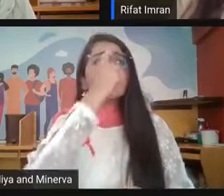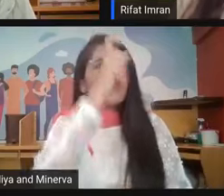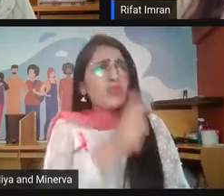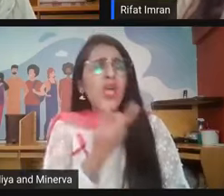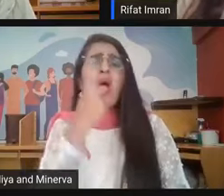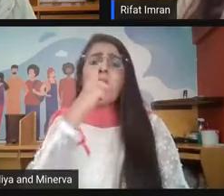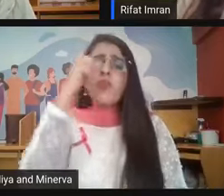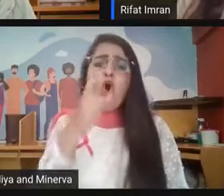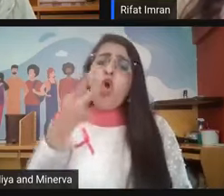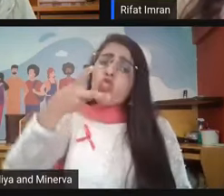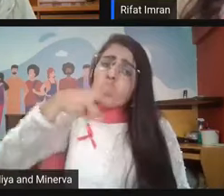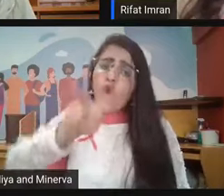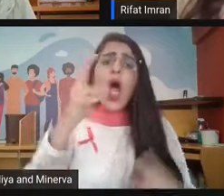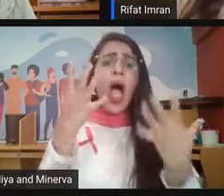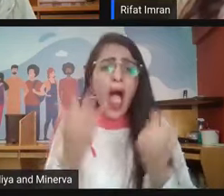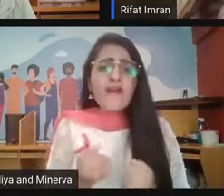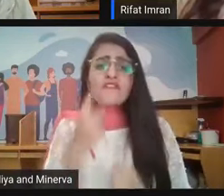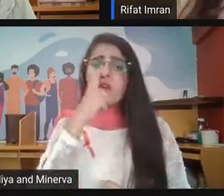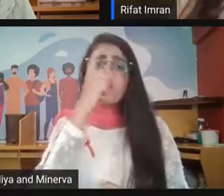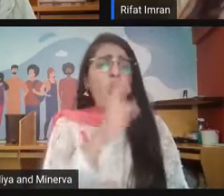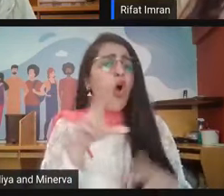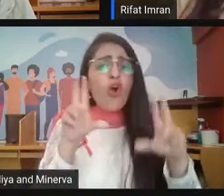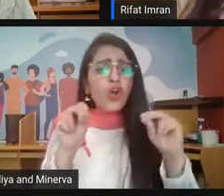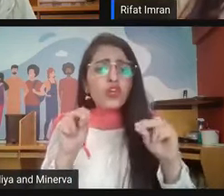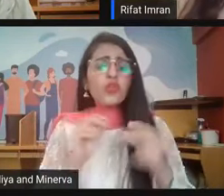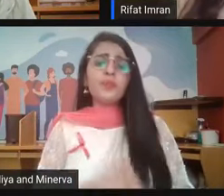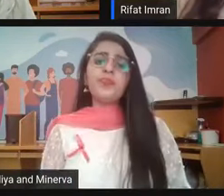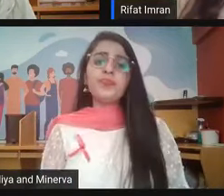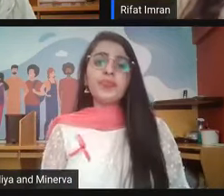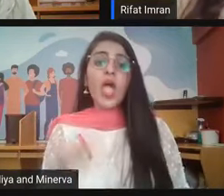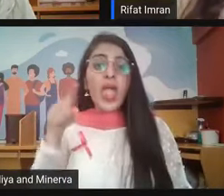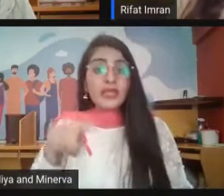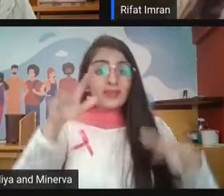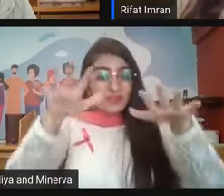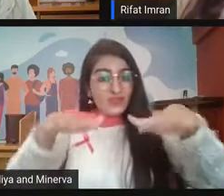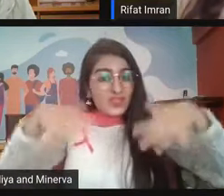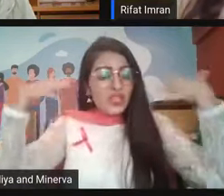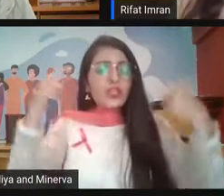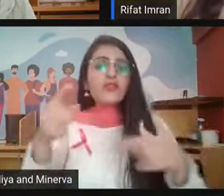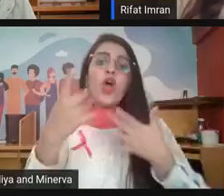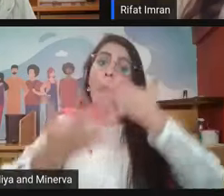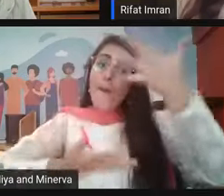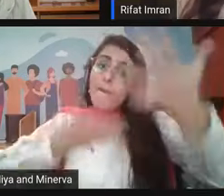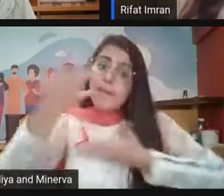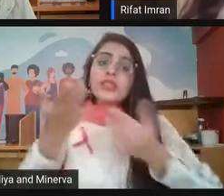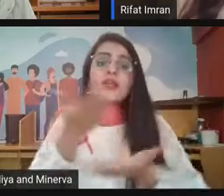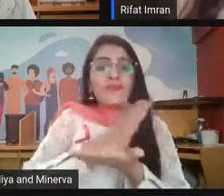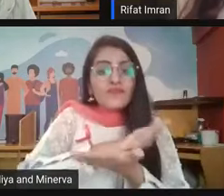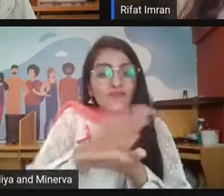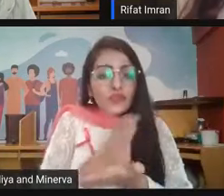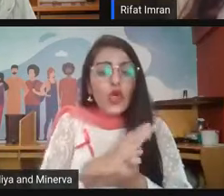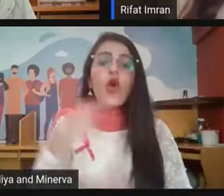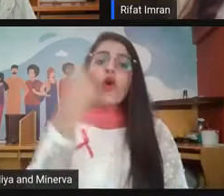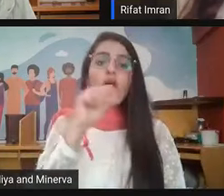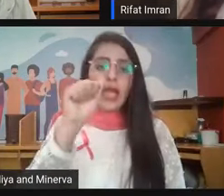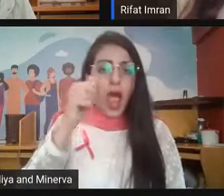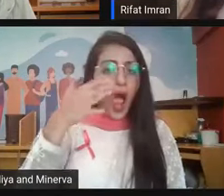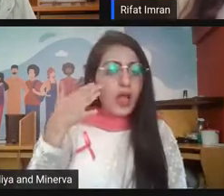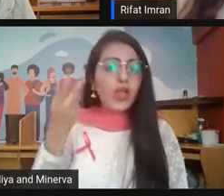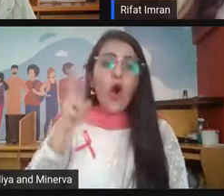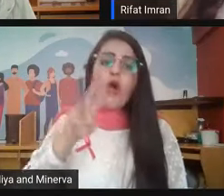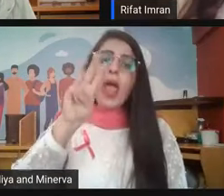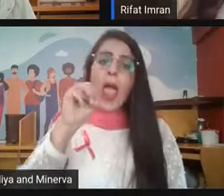both are vulnerable to. So the entire session would be interpreted by our interpreters, Alia and